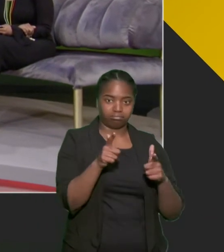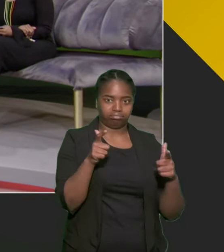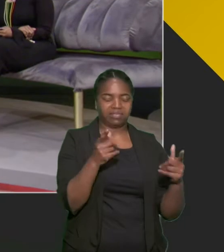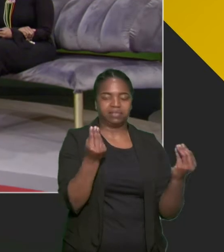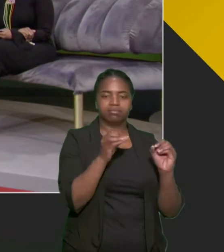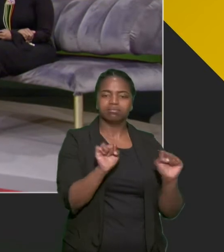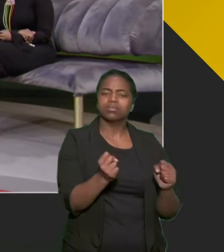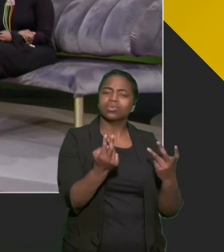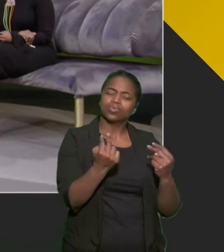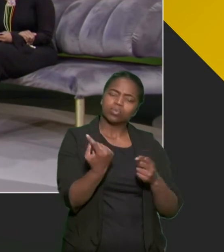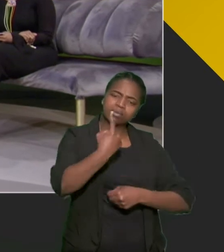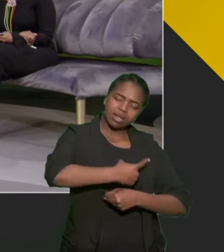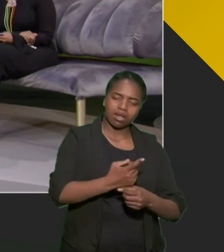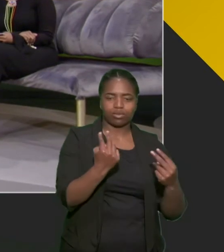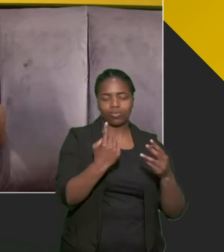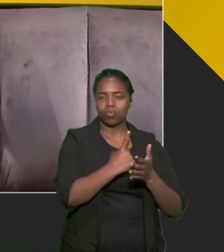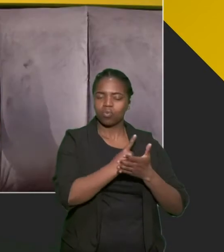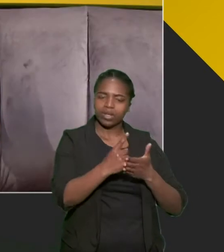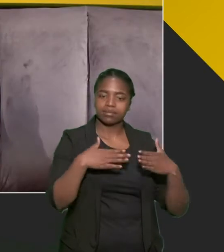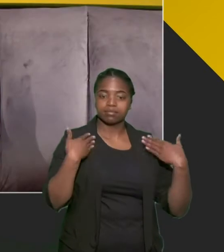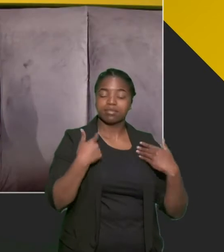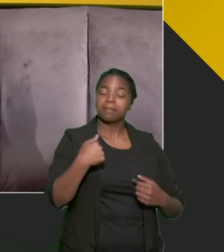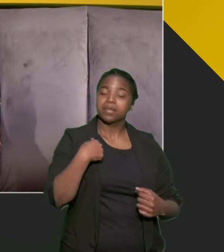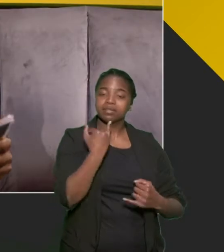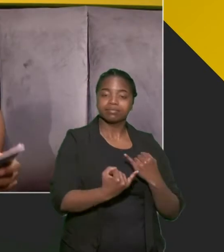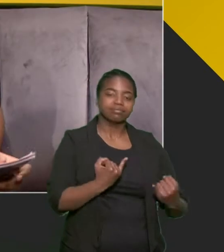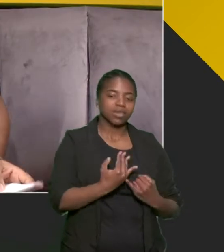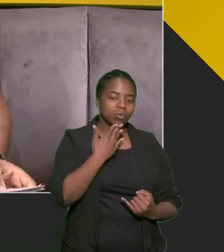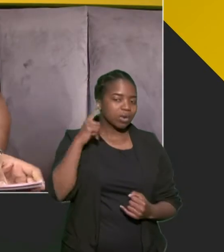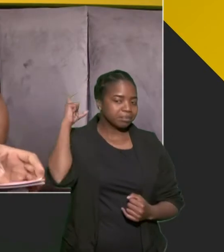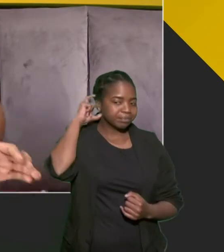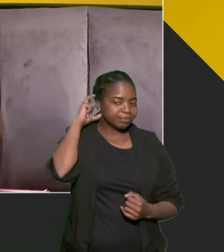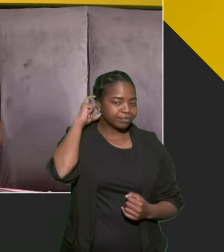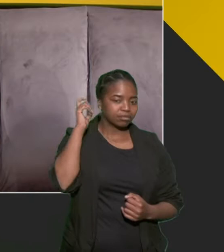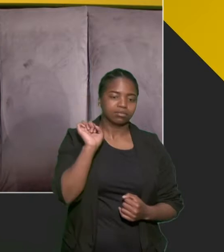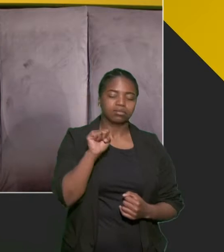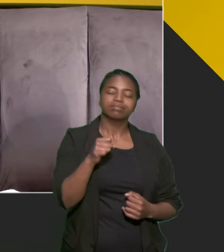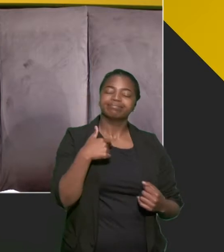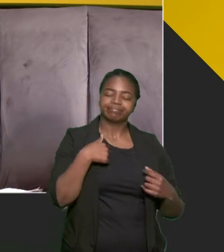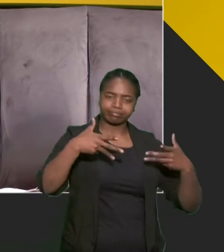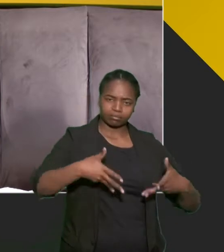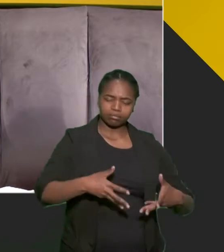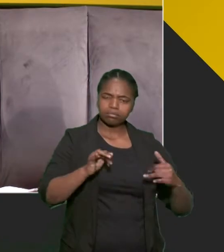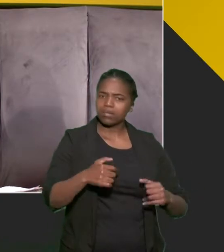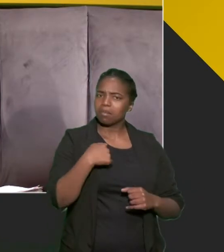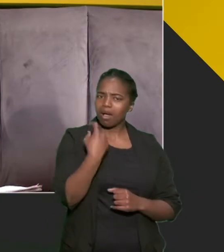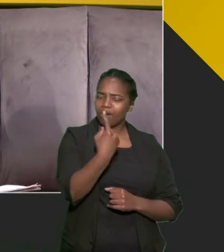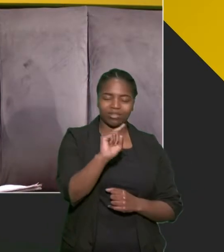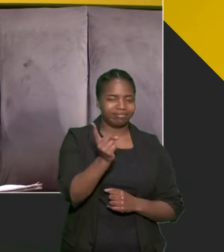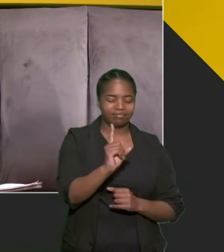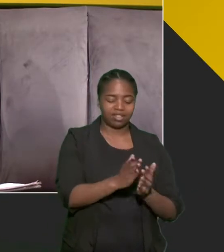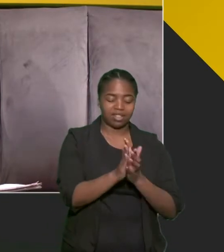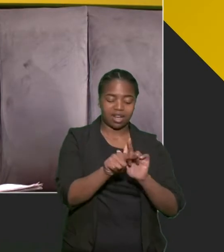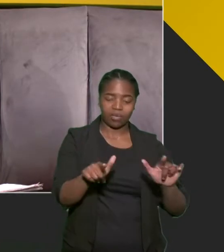and of course siyajabula ukuthi nathi namhlanje. Mina ngegama umelodwa kaMia ugcwanini usibe uzizi umunja lona sitha samsodwa samba